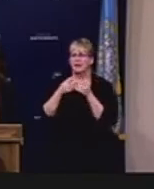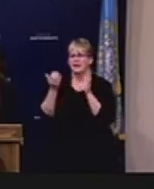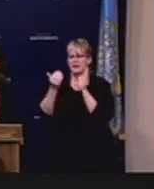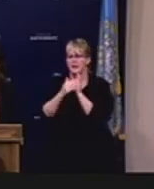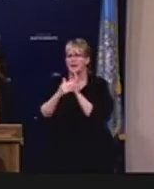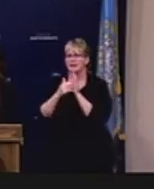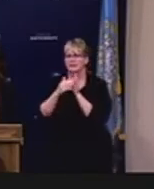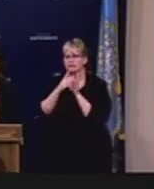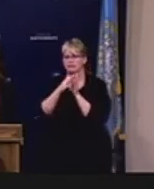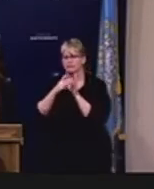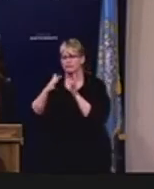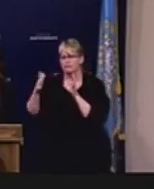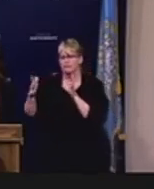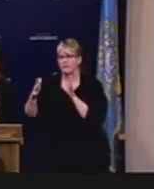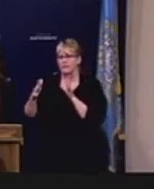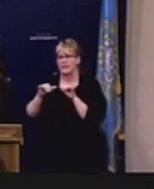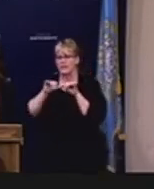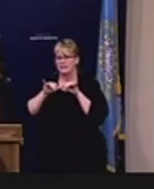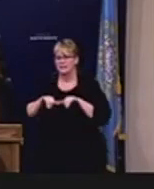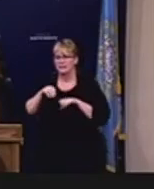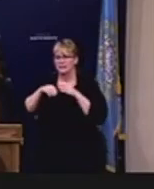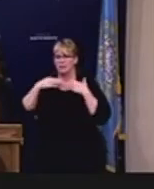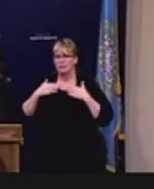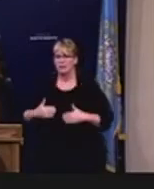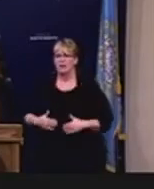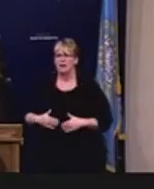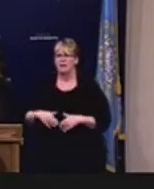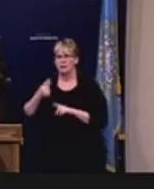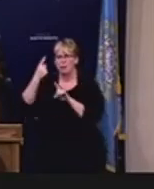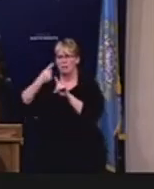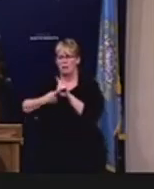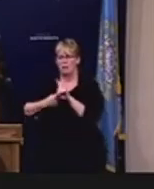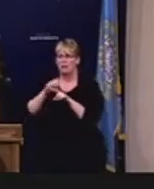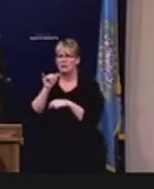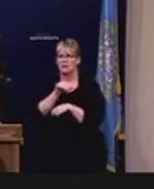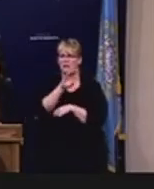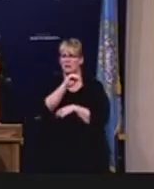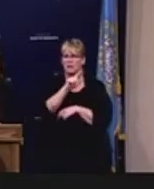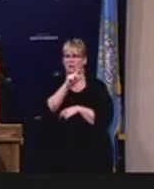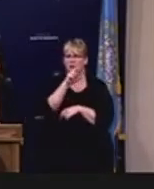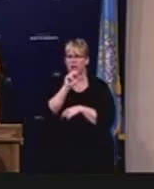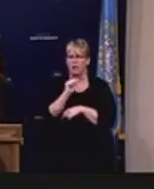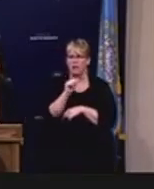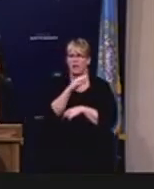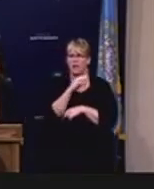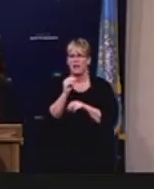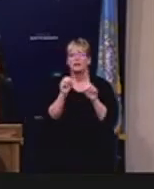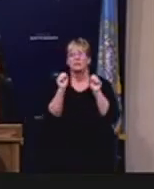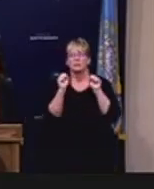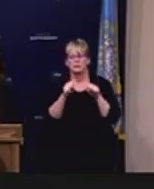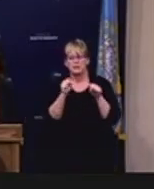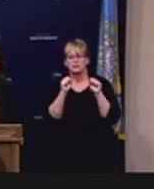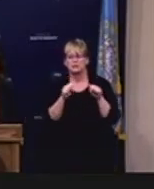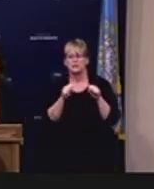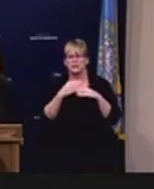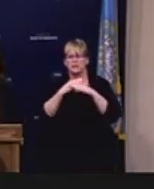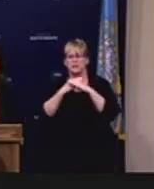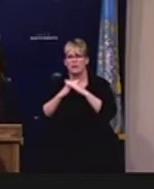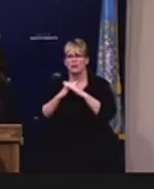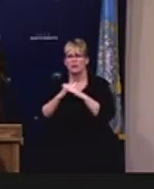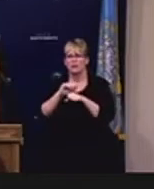it tends to work in terms of preventing malaria, and then also potentially preventing